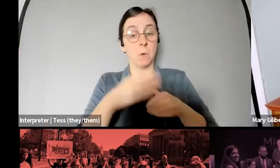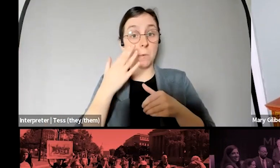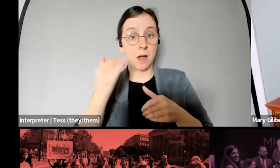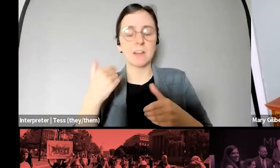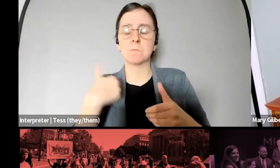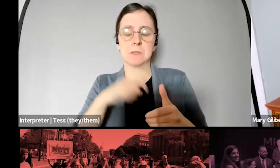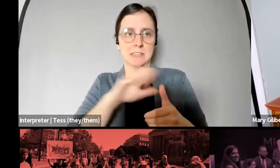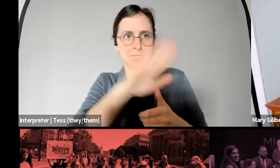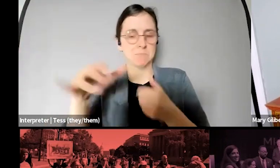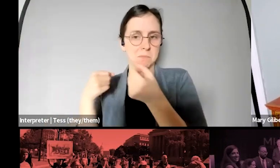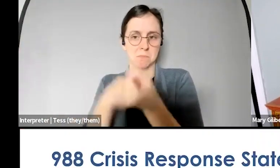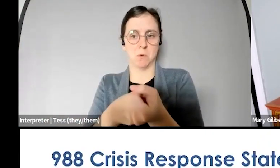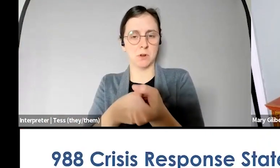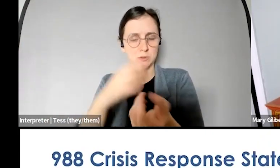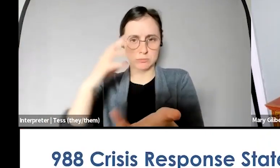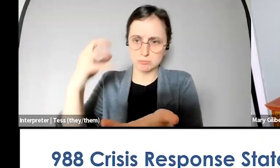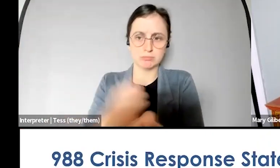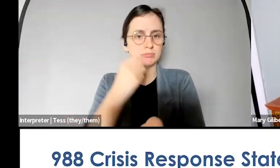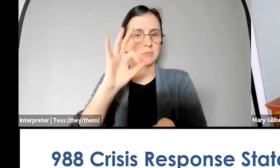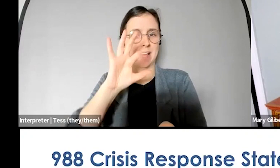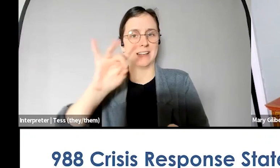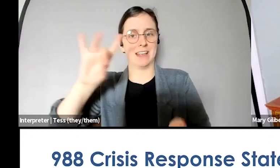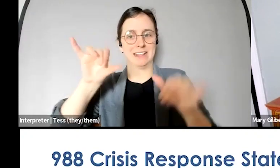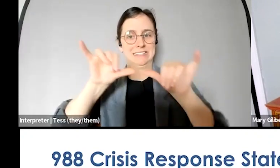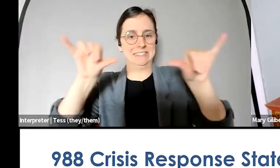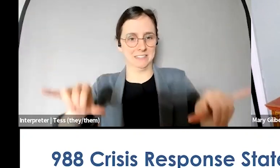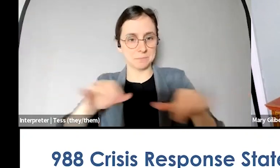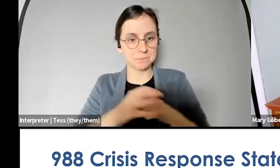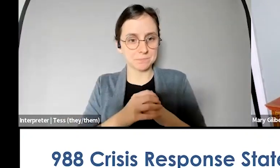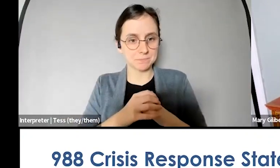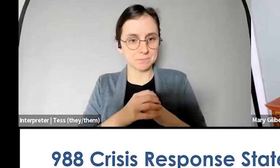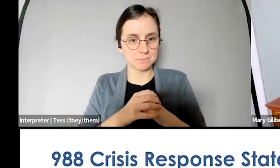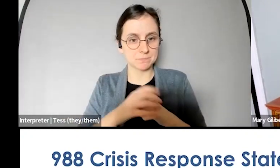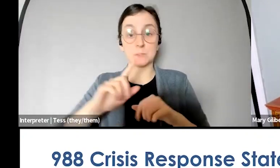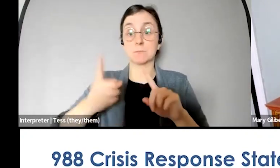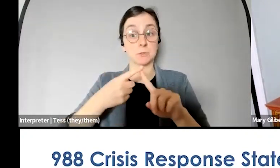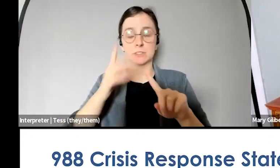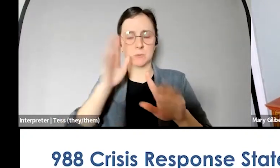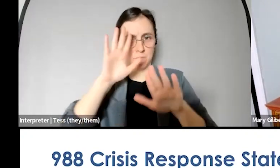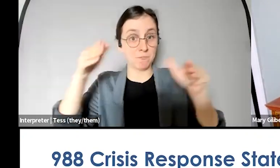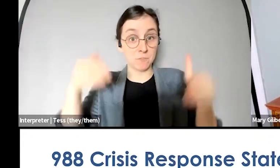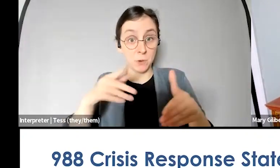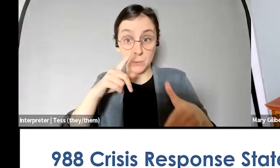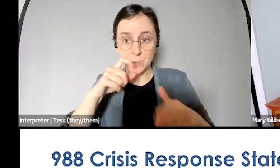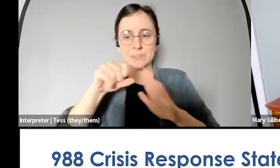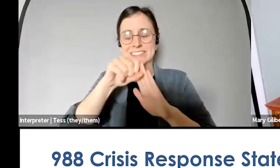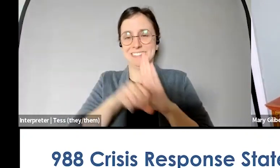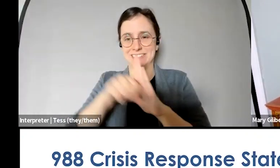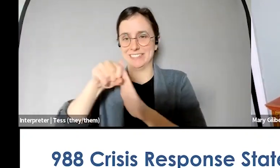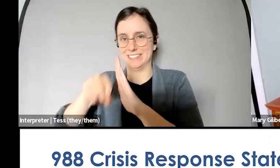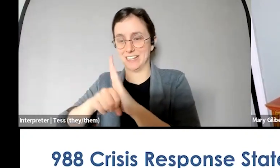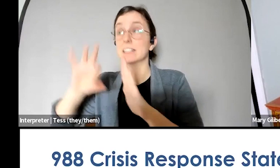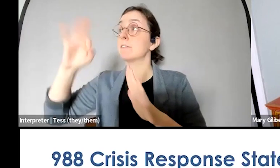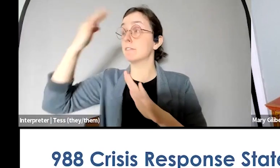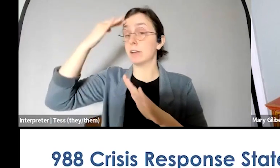system. So next slide, please. So first, I'm going to start out with states, because the federal legislation that